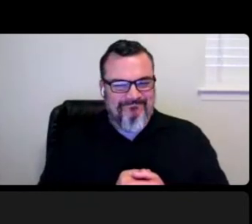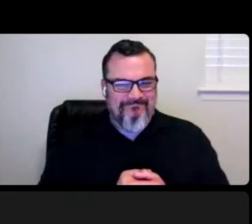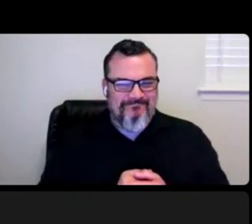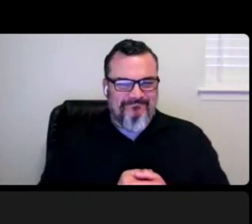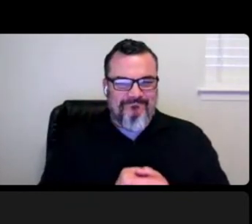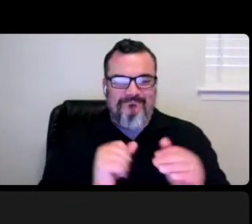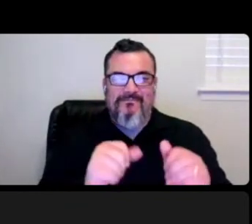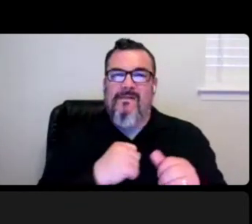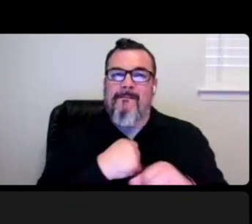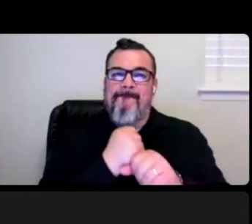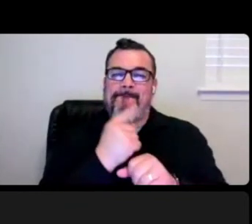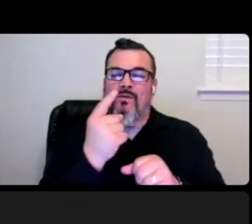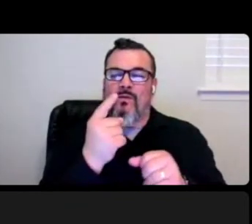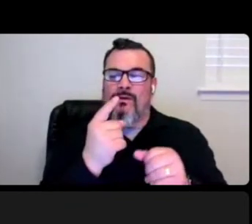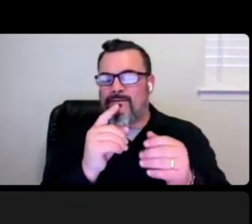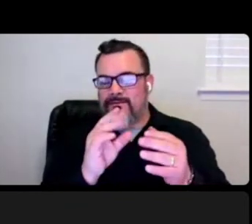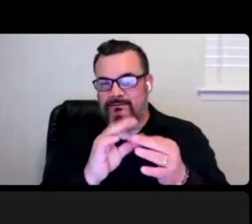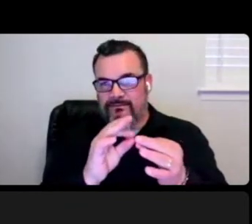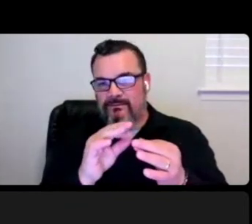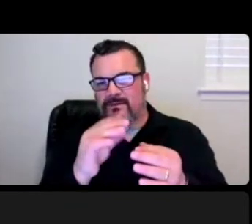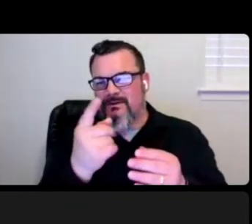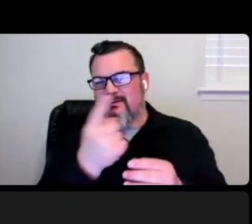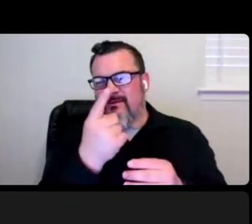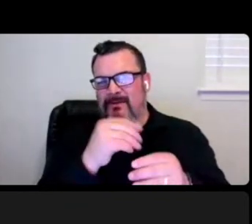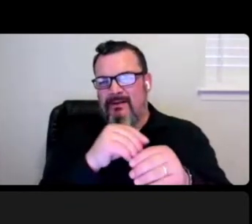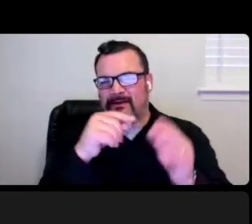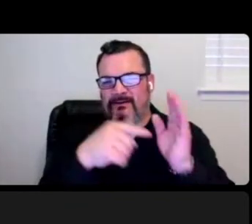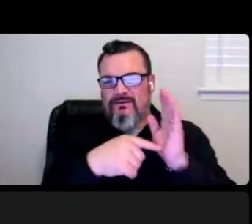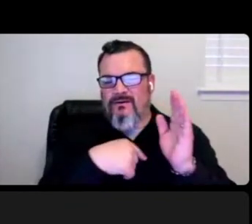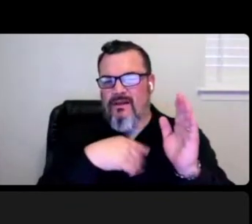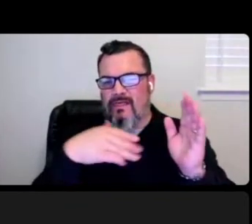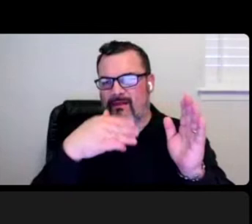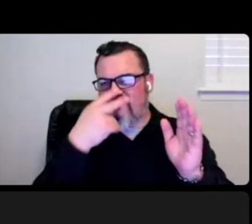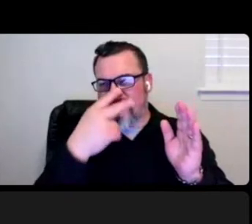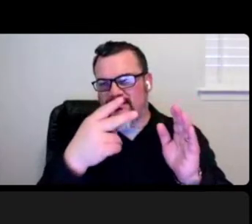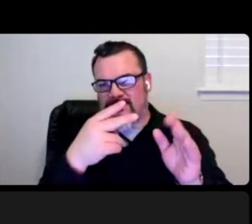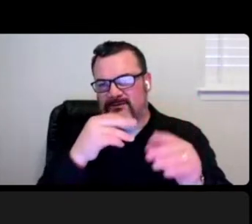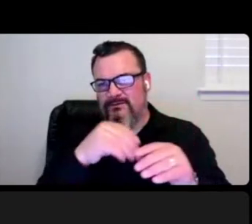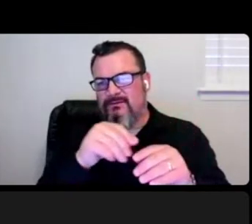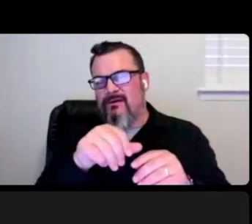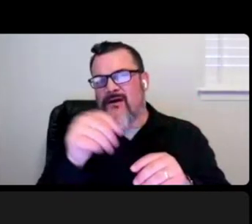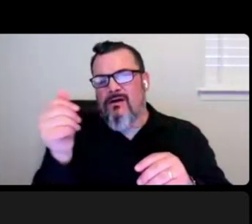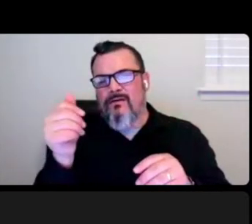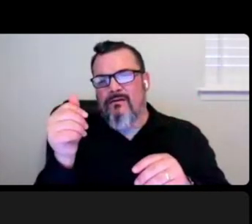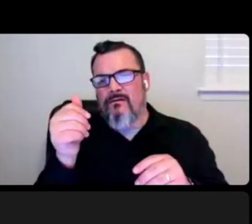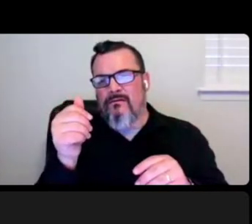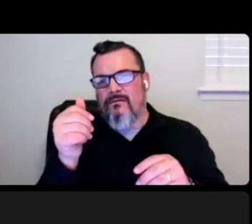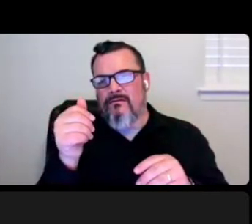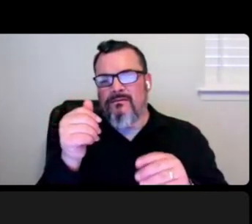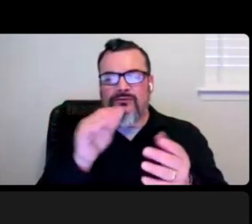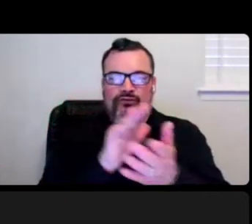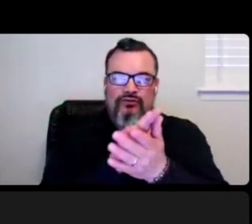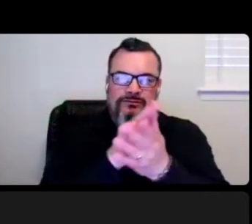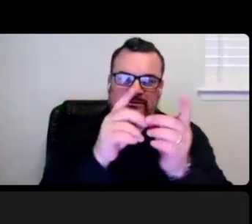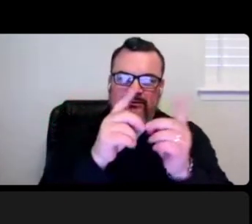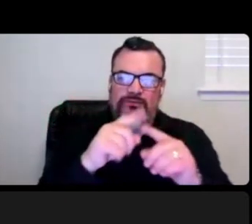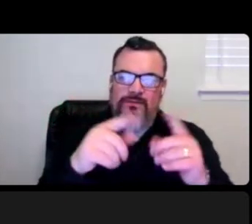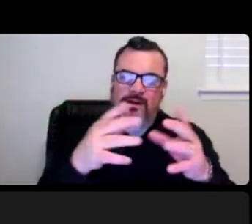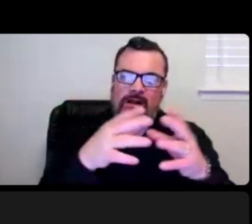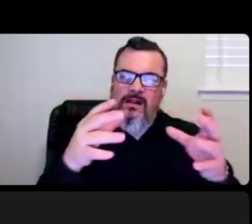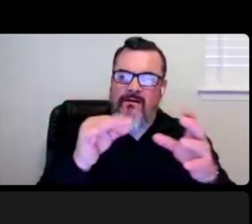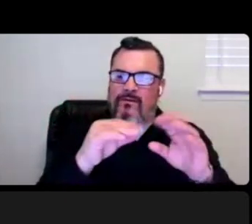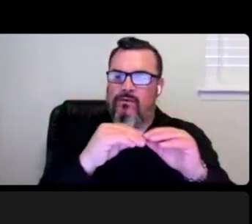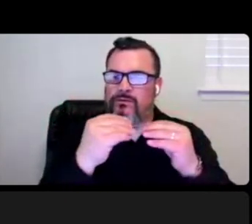Can I make just one, there's something in here that I've not seen in other, I'll say school districts, but I think a lot of organizations.